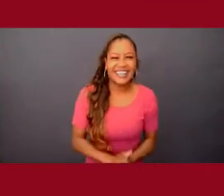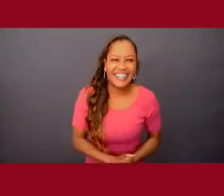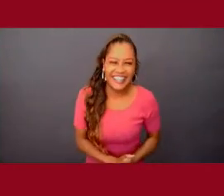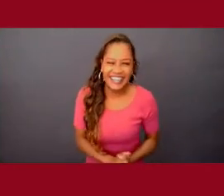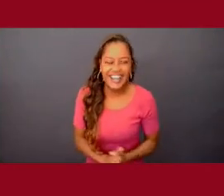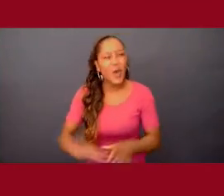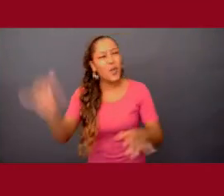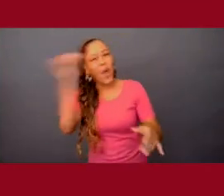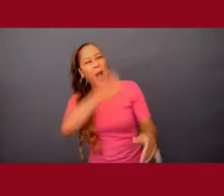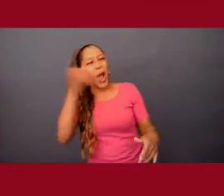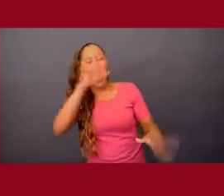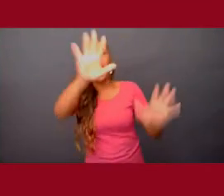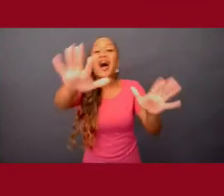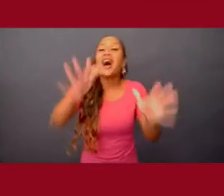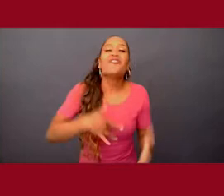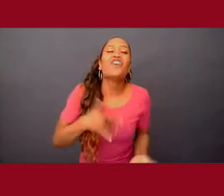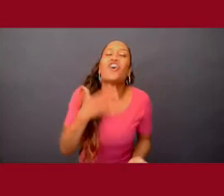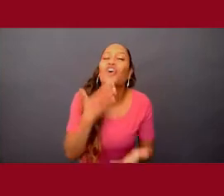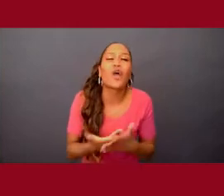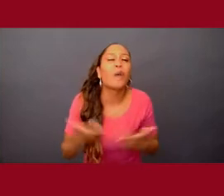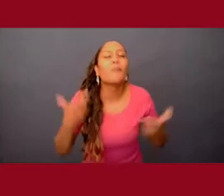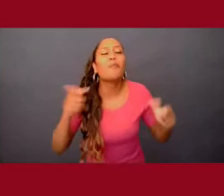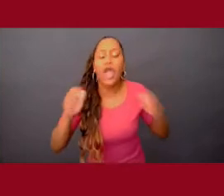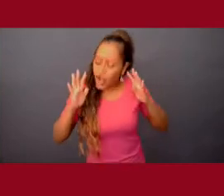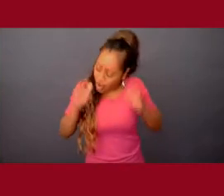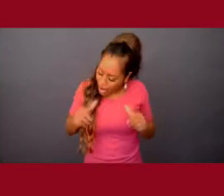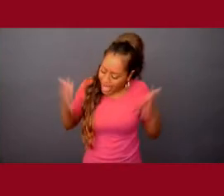Woo! It feels good to be a big right now.